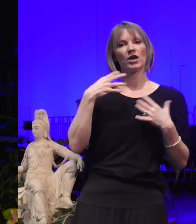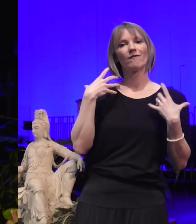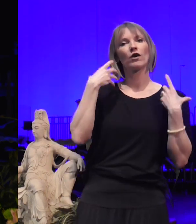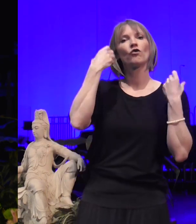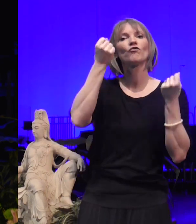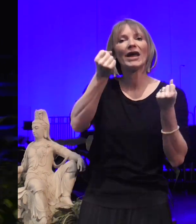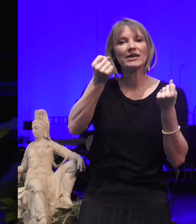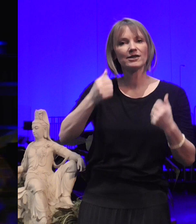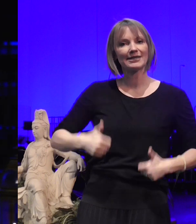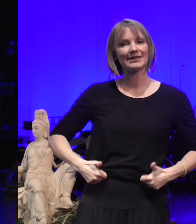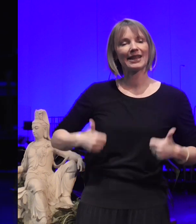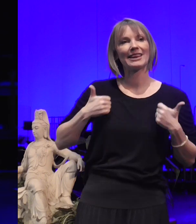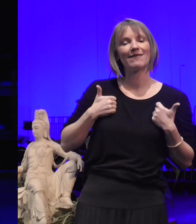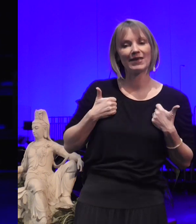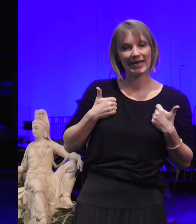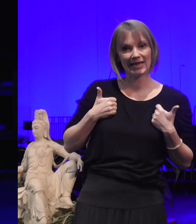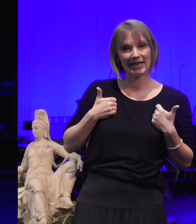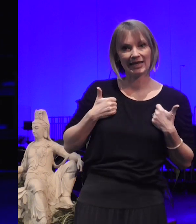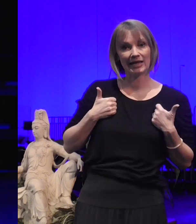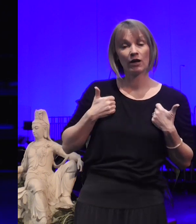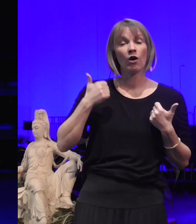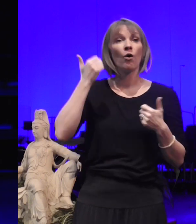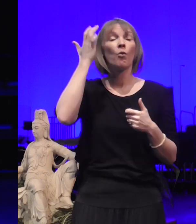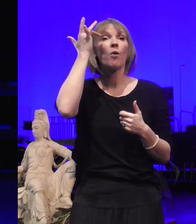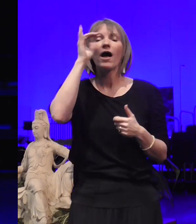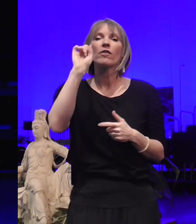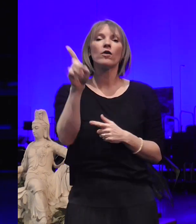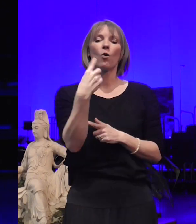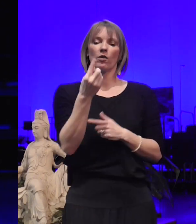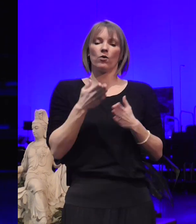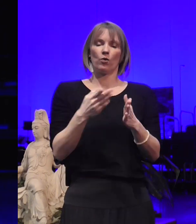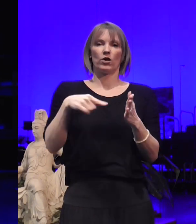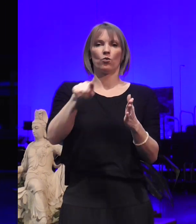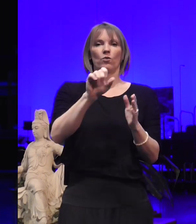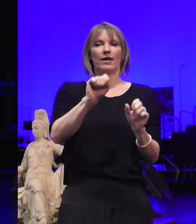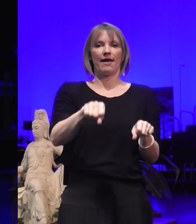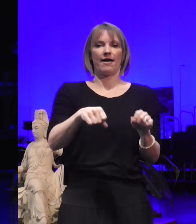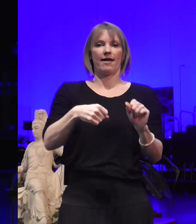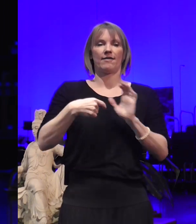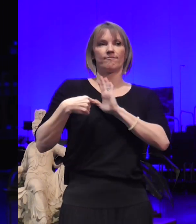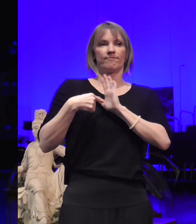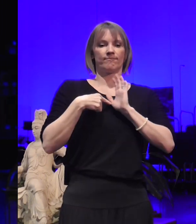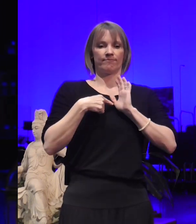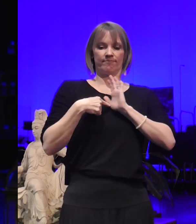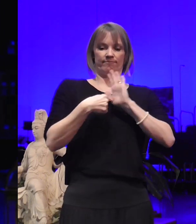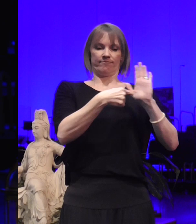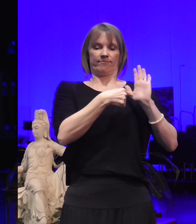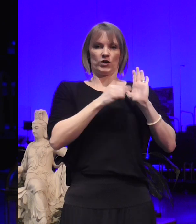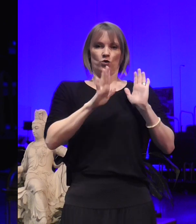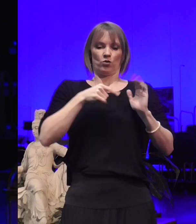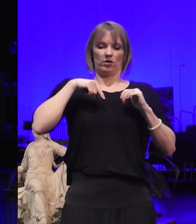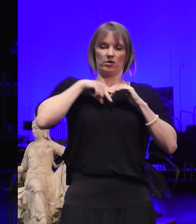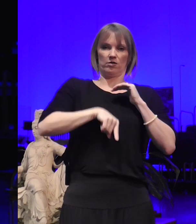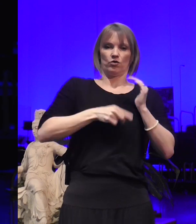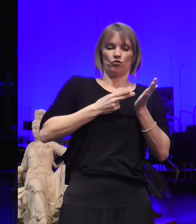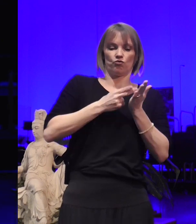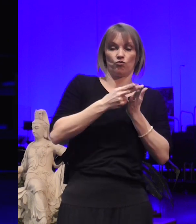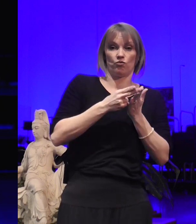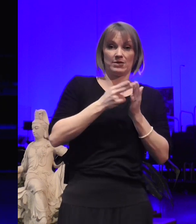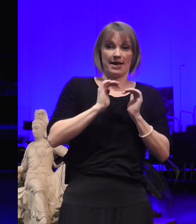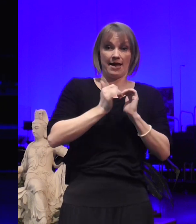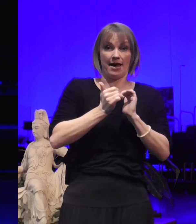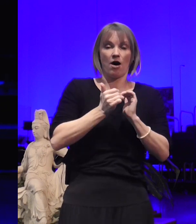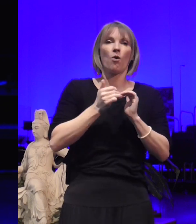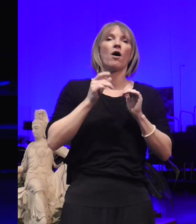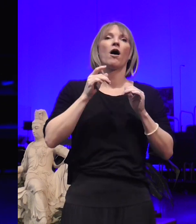courageous living. Because the only way you can unearth those deep down truths is you have to move through